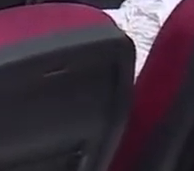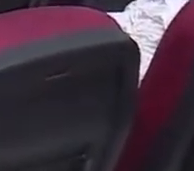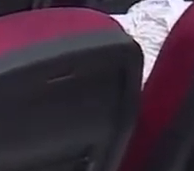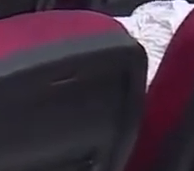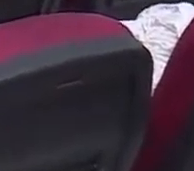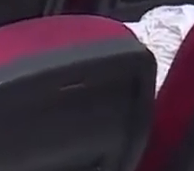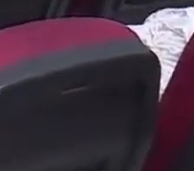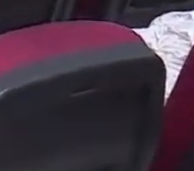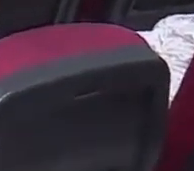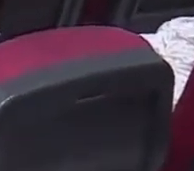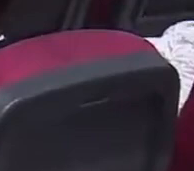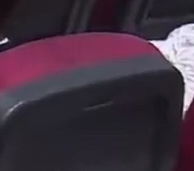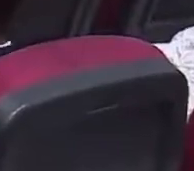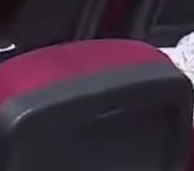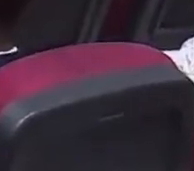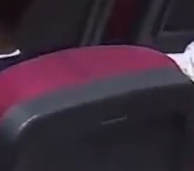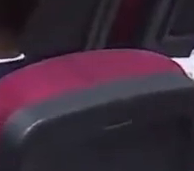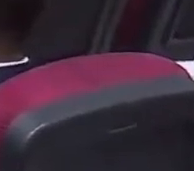like an eagle.